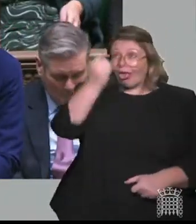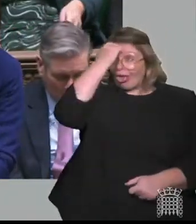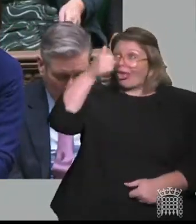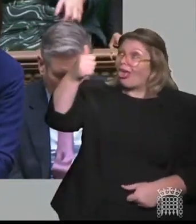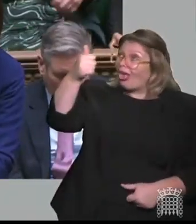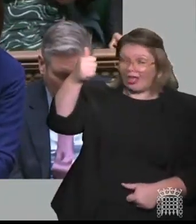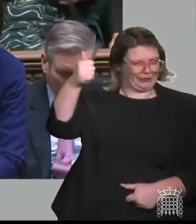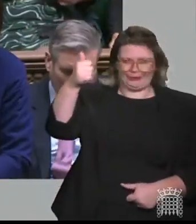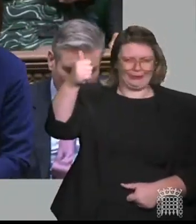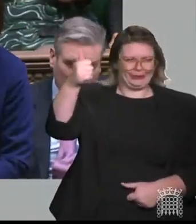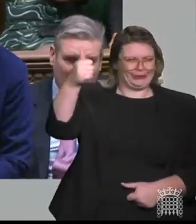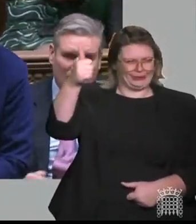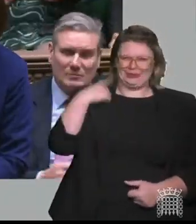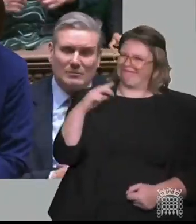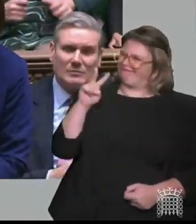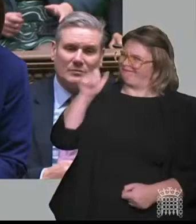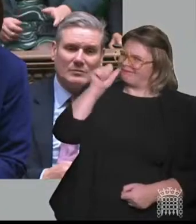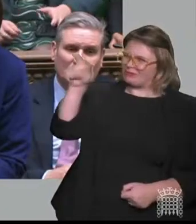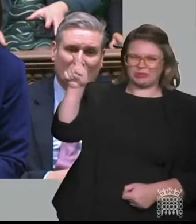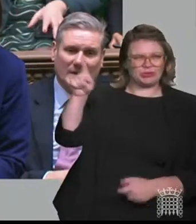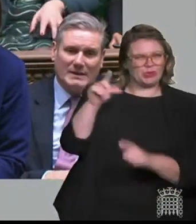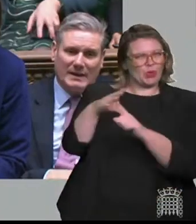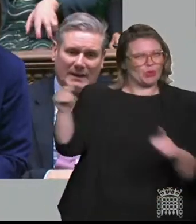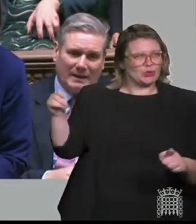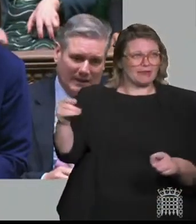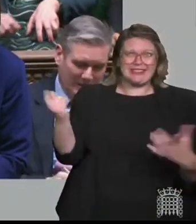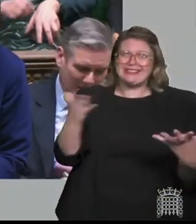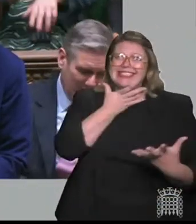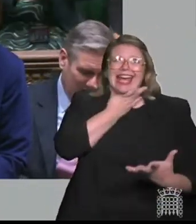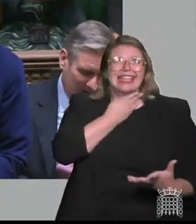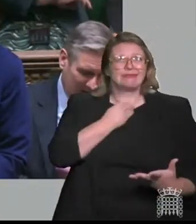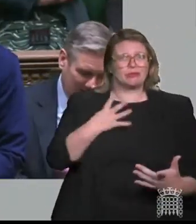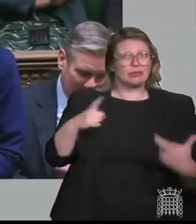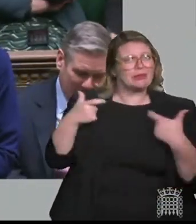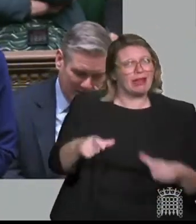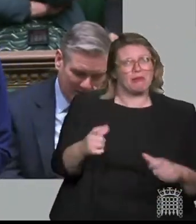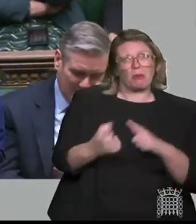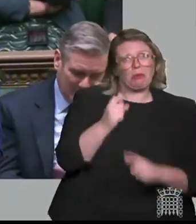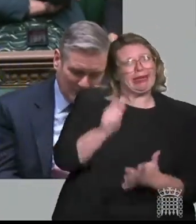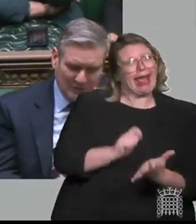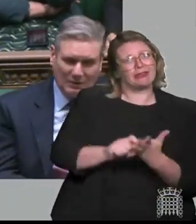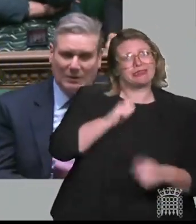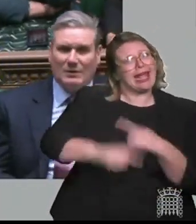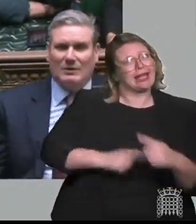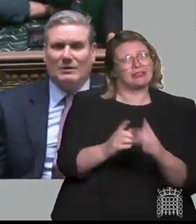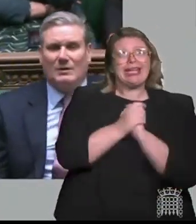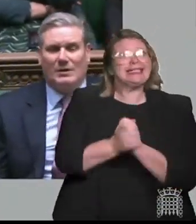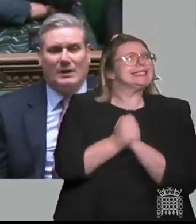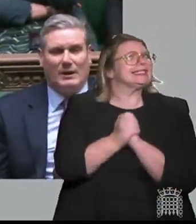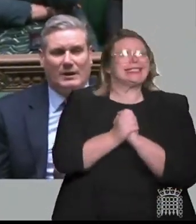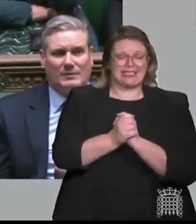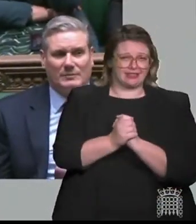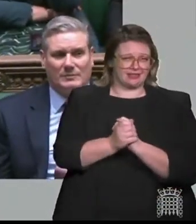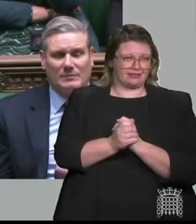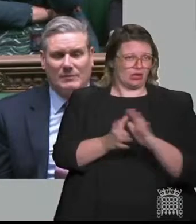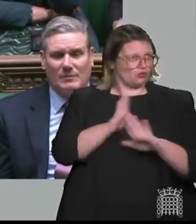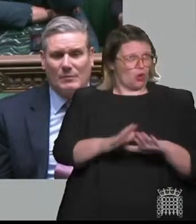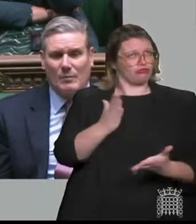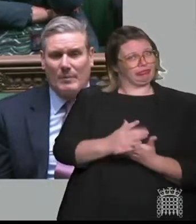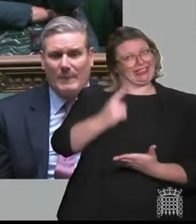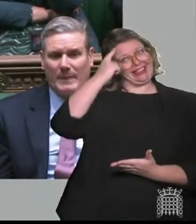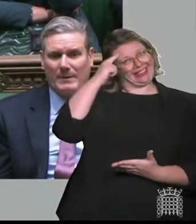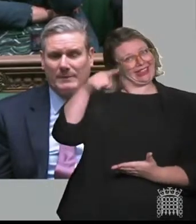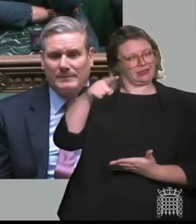more to the cynicism of a party desperate to cling onto power than the real priorities of this high-tax,